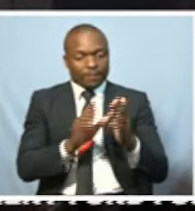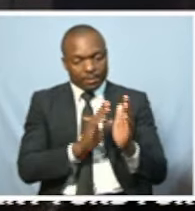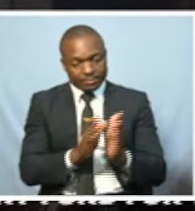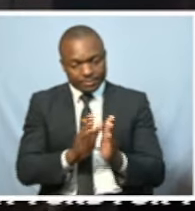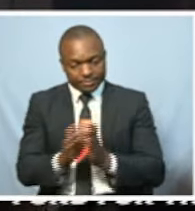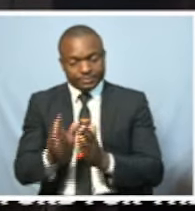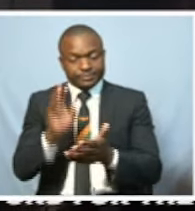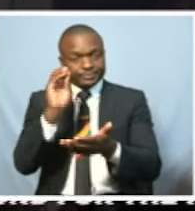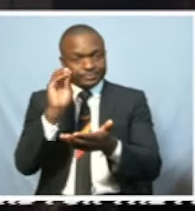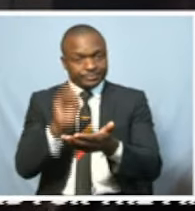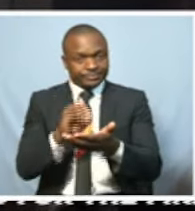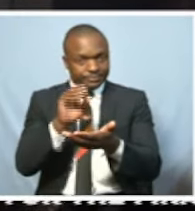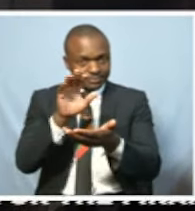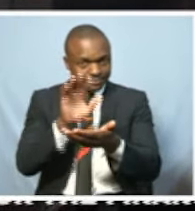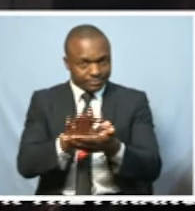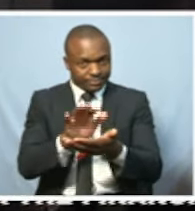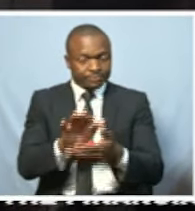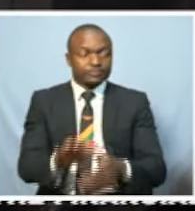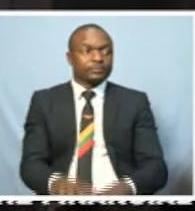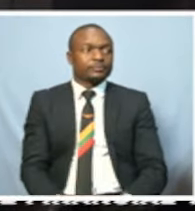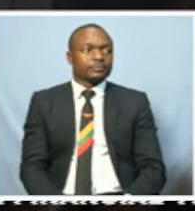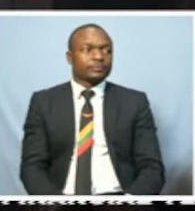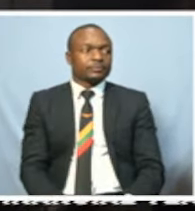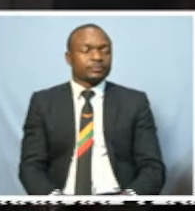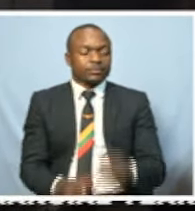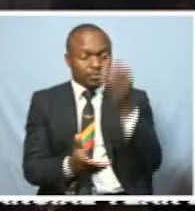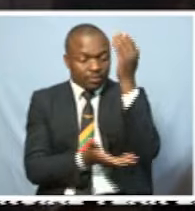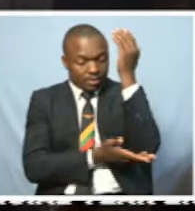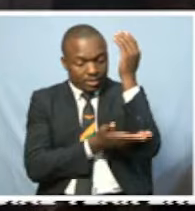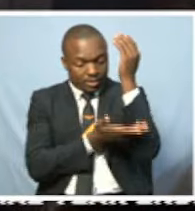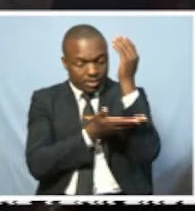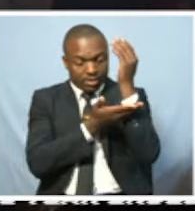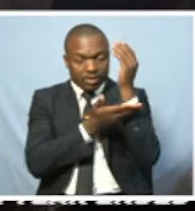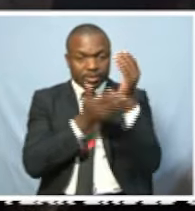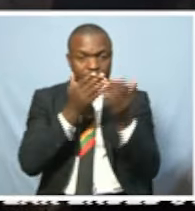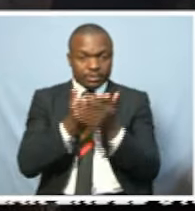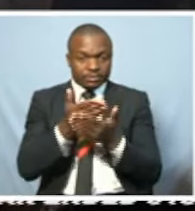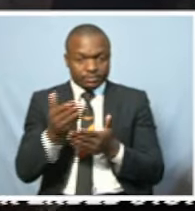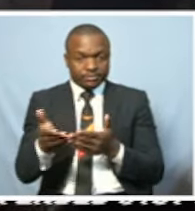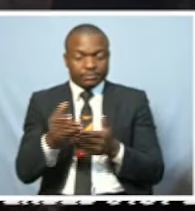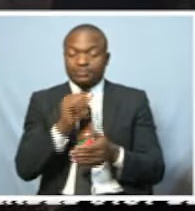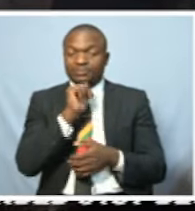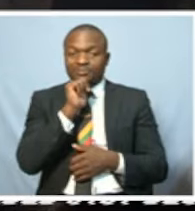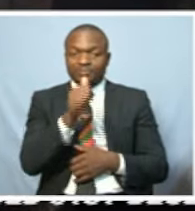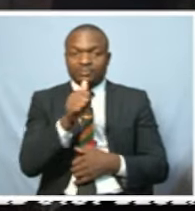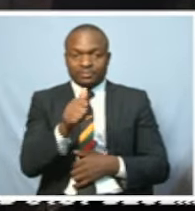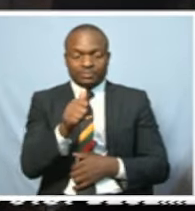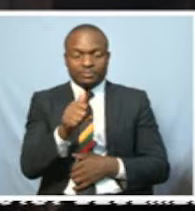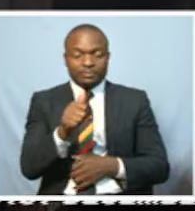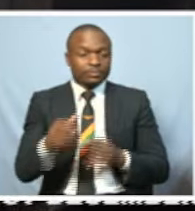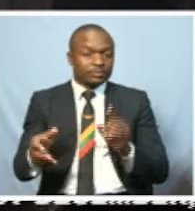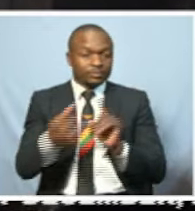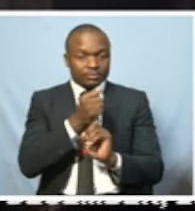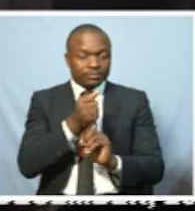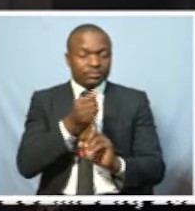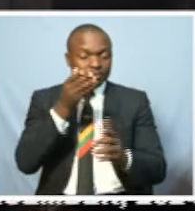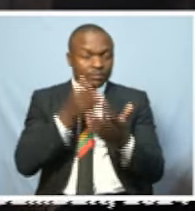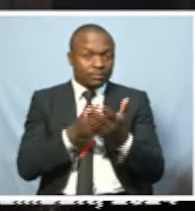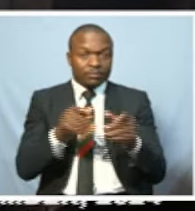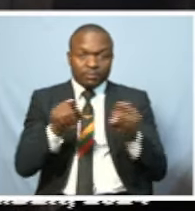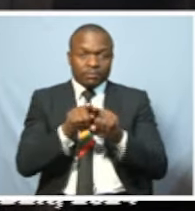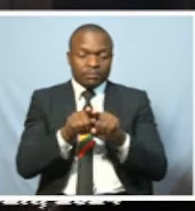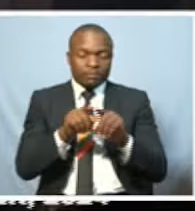put to improve procurement so that we are not caught in such a similar